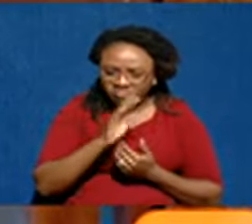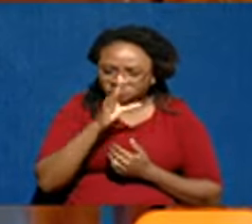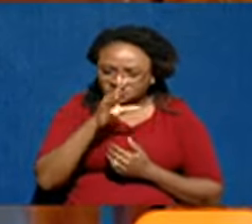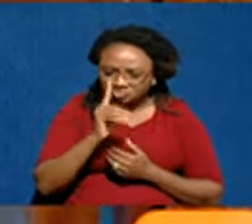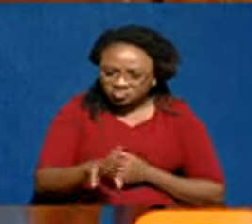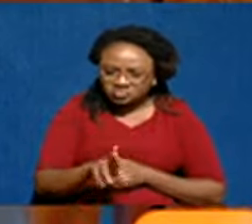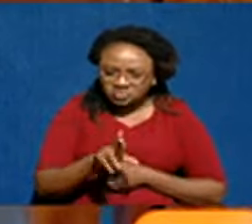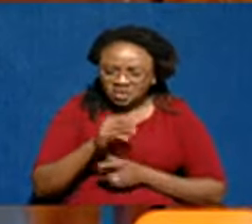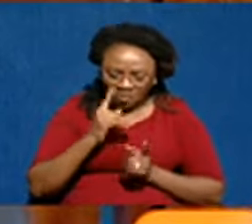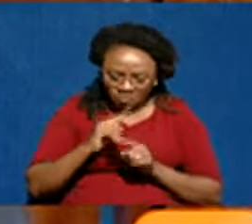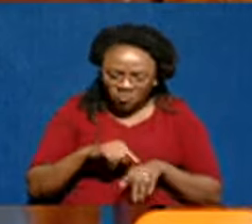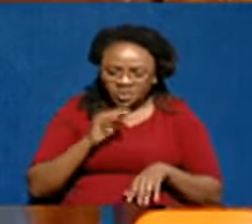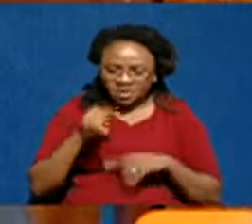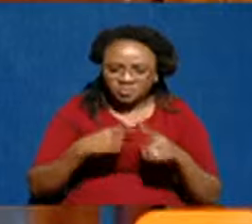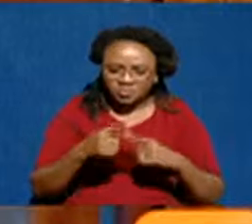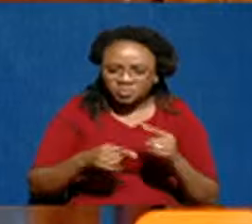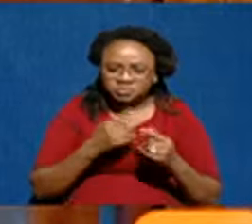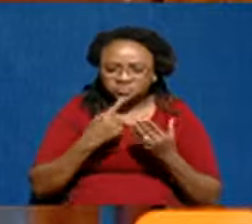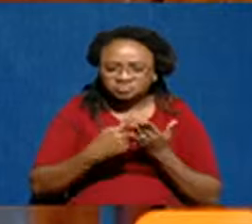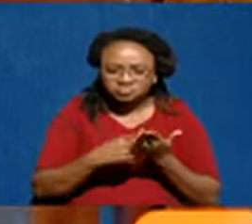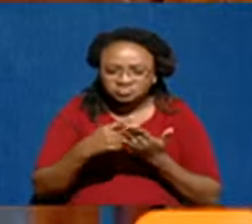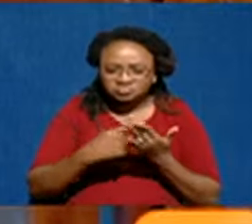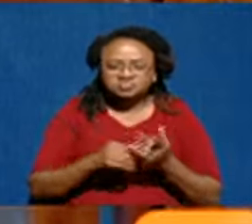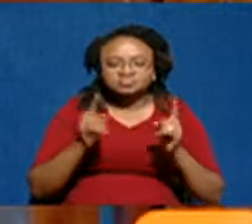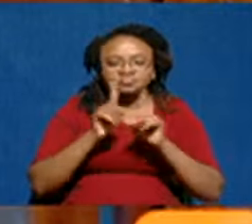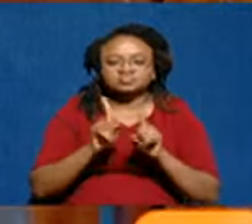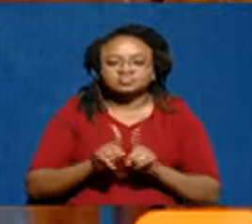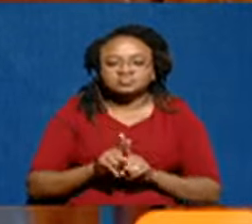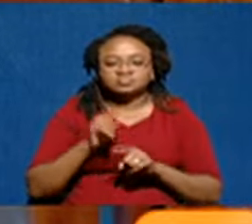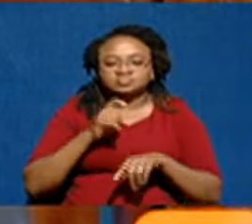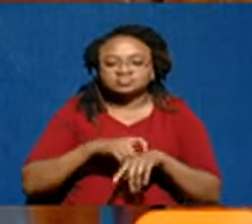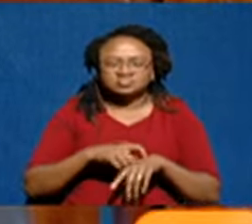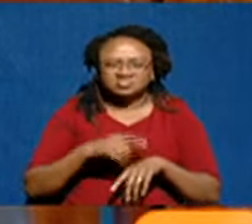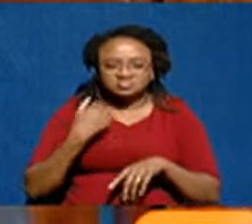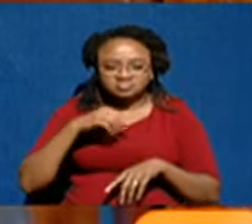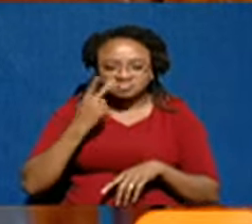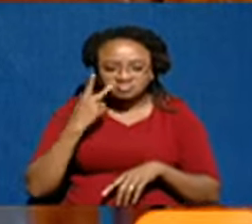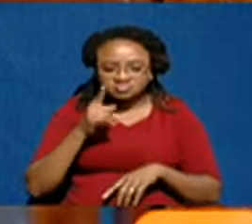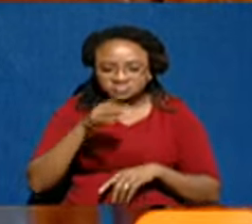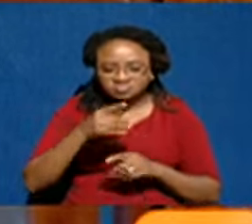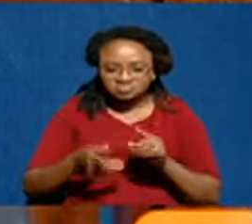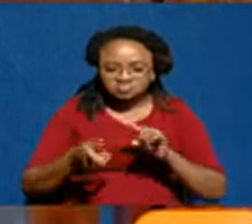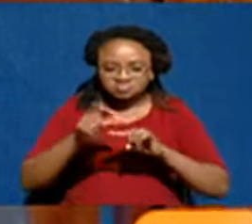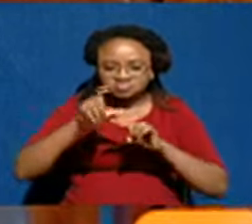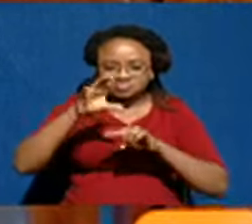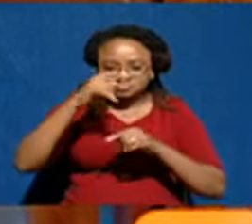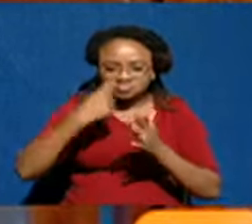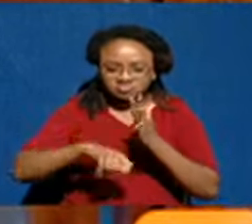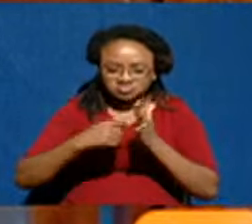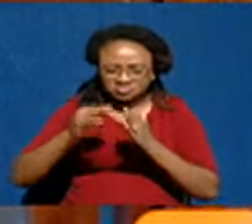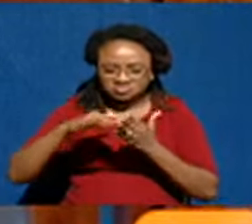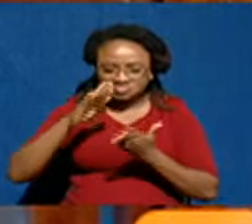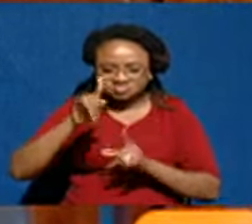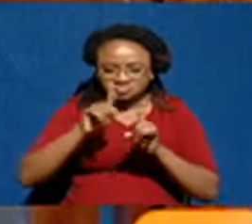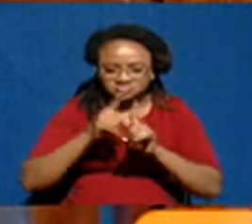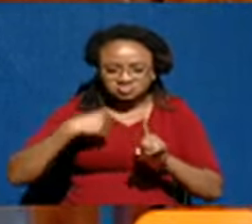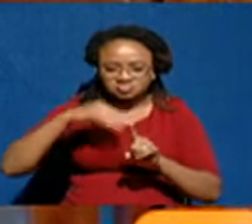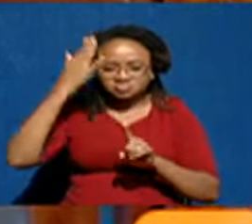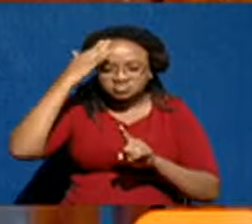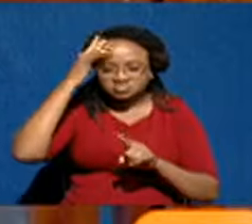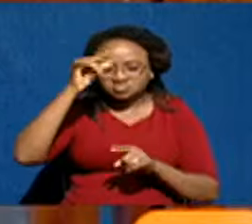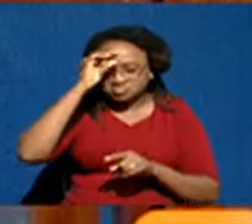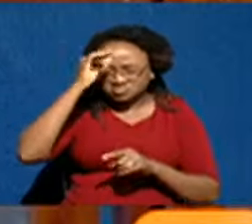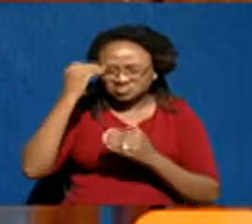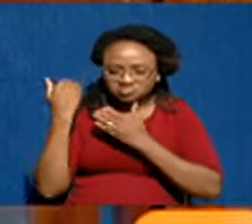are seeing them putting a lot of taxes. Ideally, as workers and as a union, we know government's role is to take taxes. We know